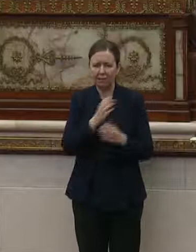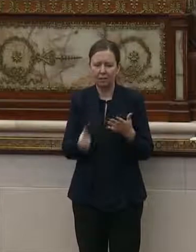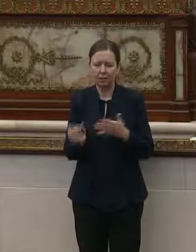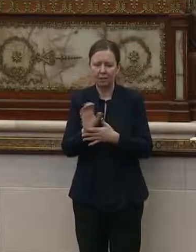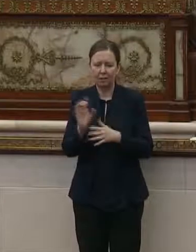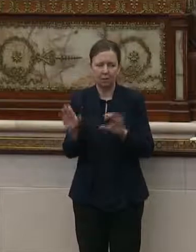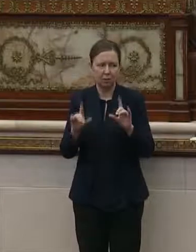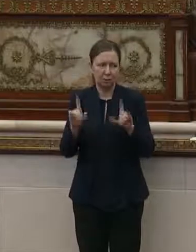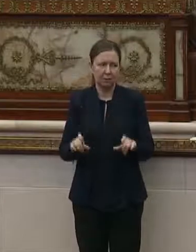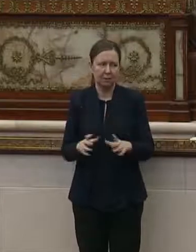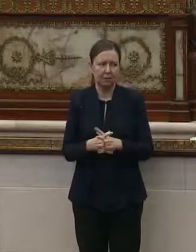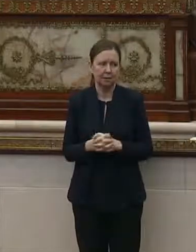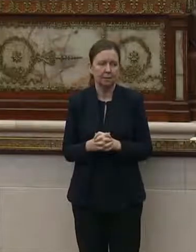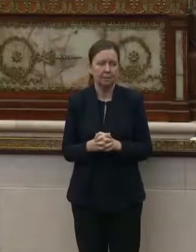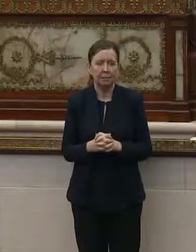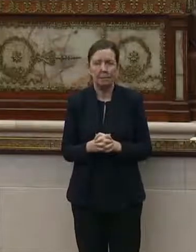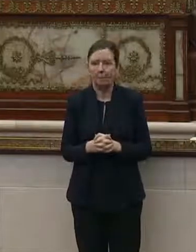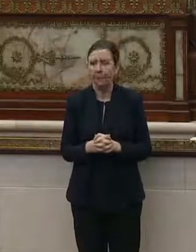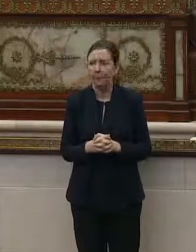to do testing?